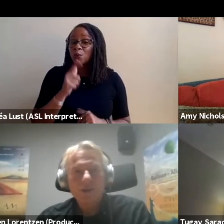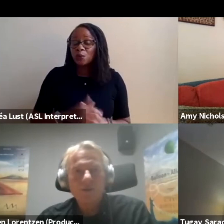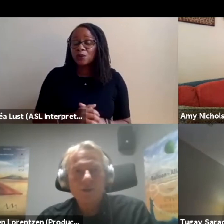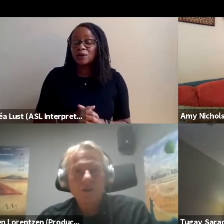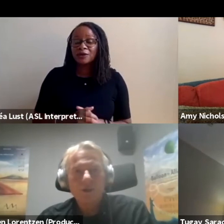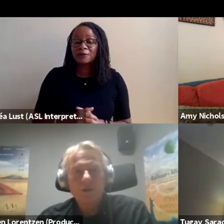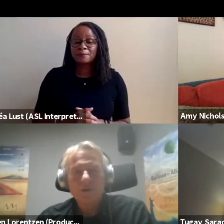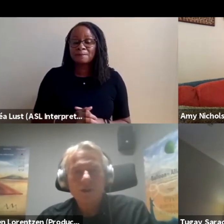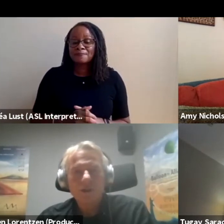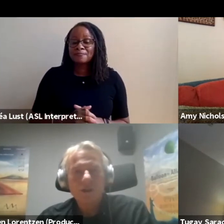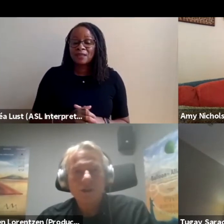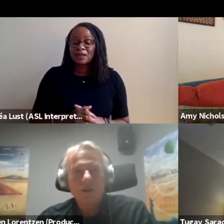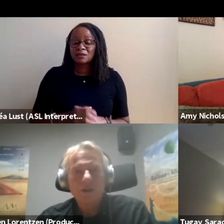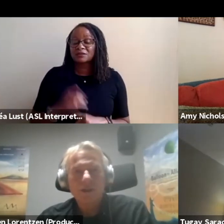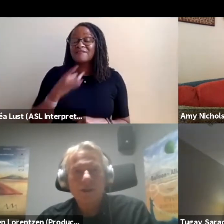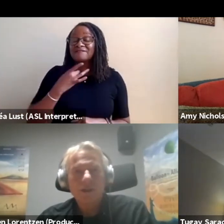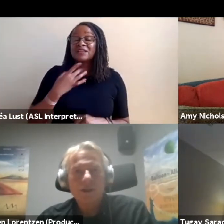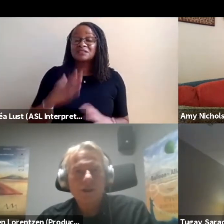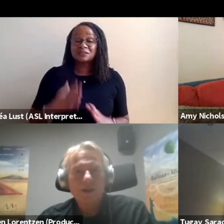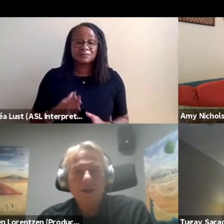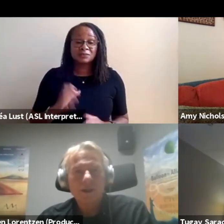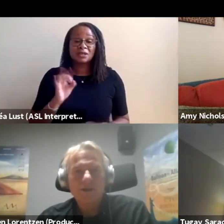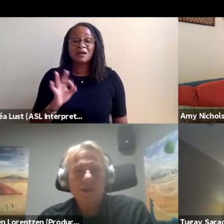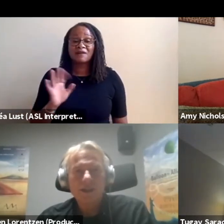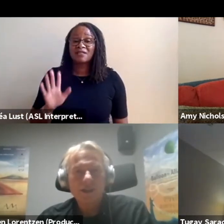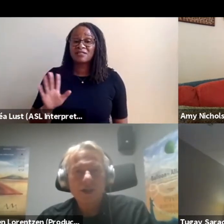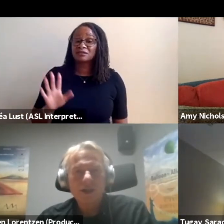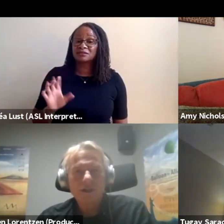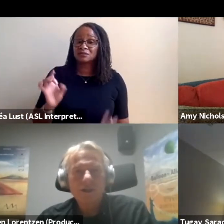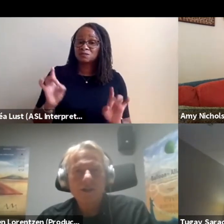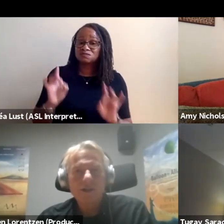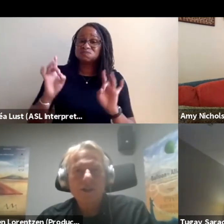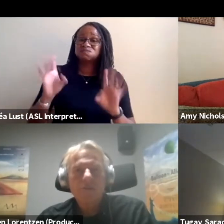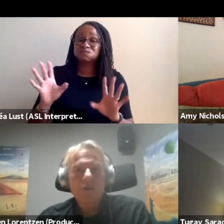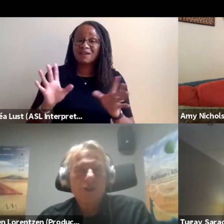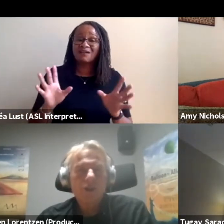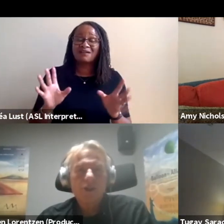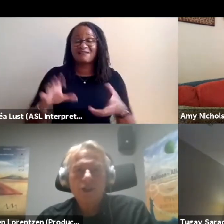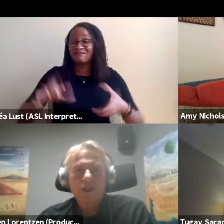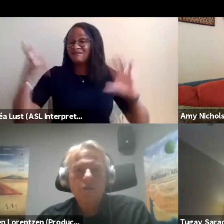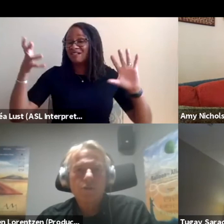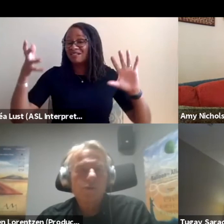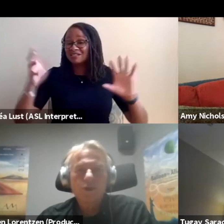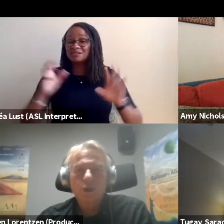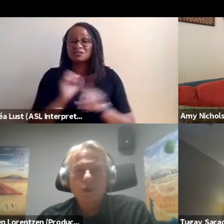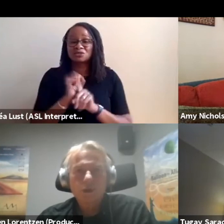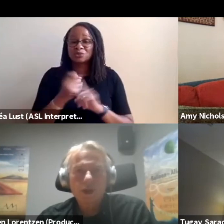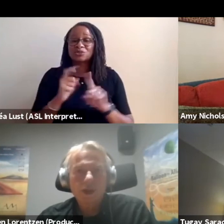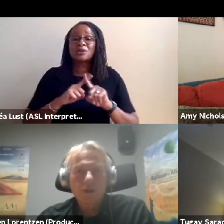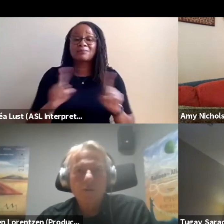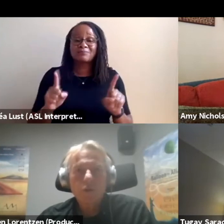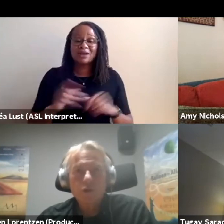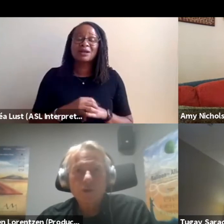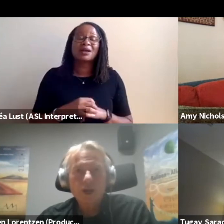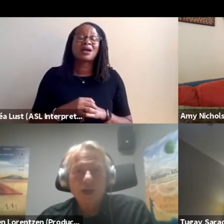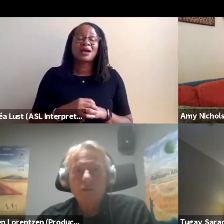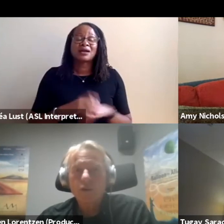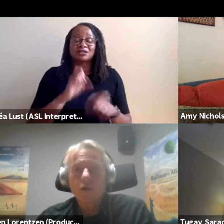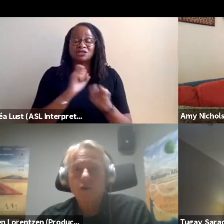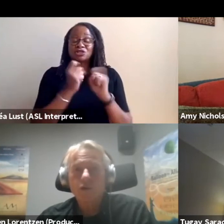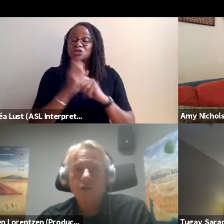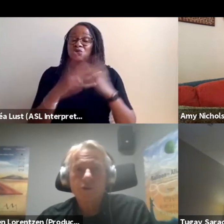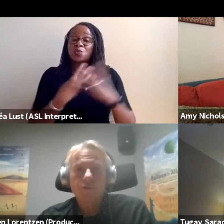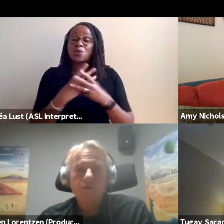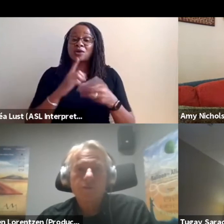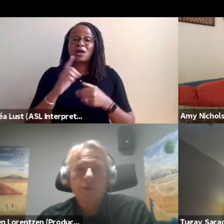victims of this devastating violence, but it has changed the world and how we move around for